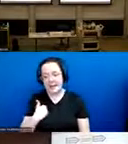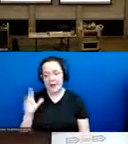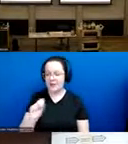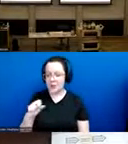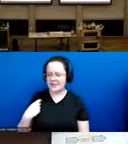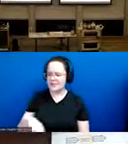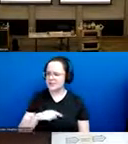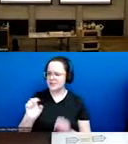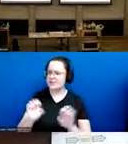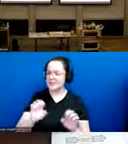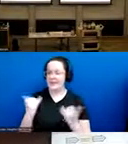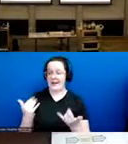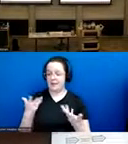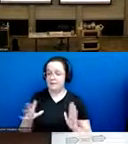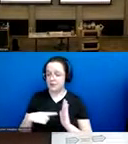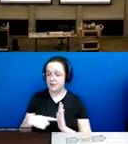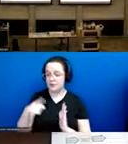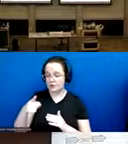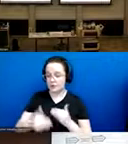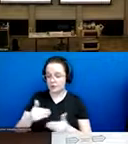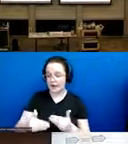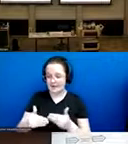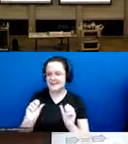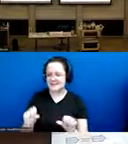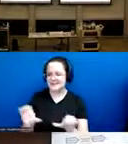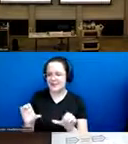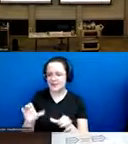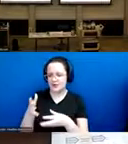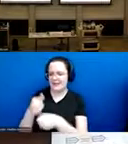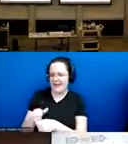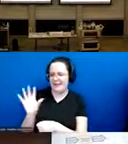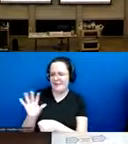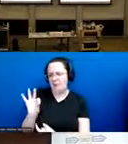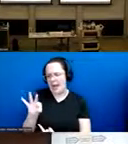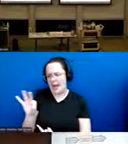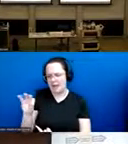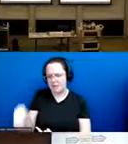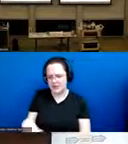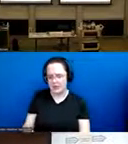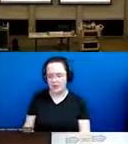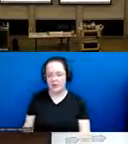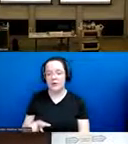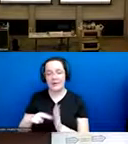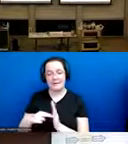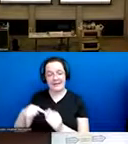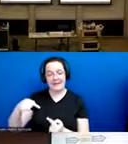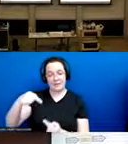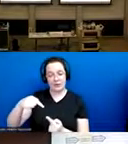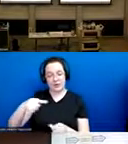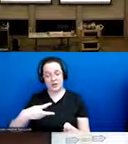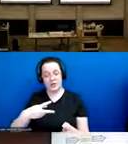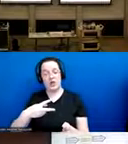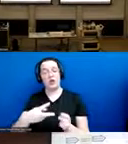demonstrated that you can do these processes with fidelities up to like 99%, which means that the polarization state can be stored and